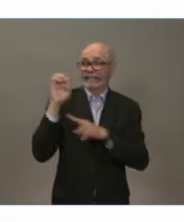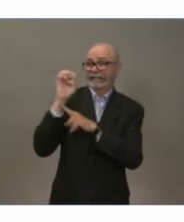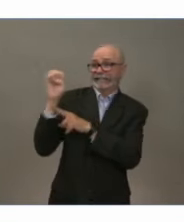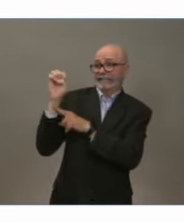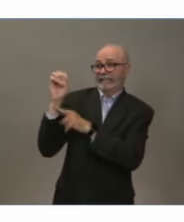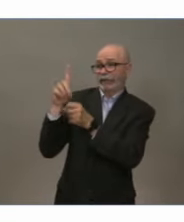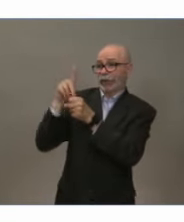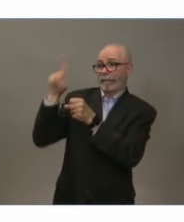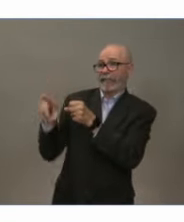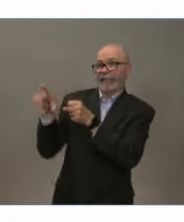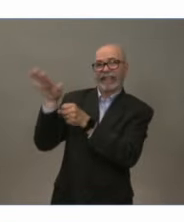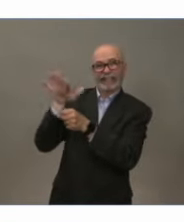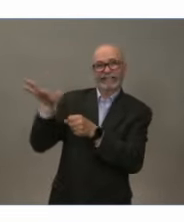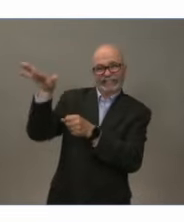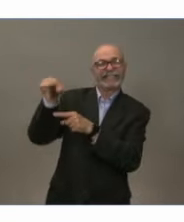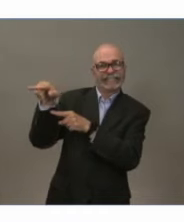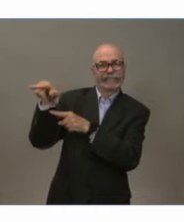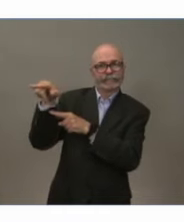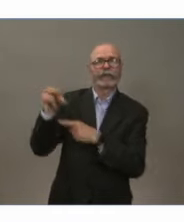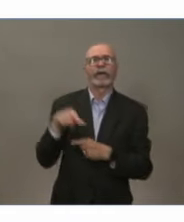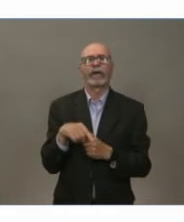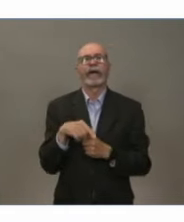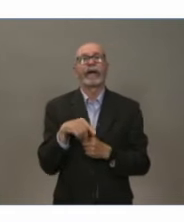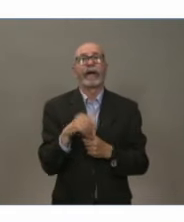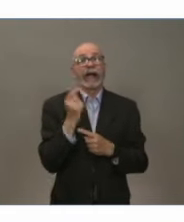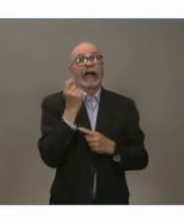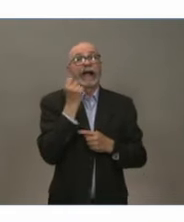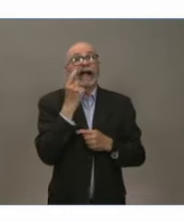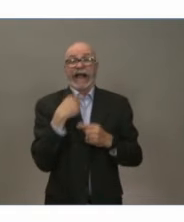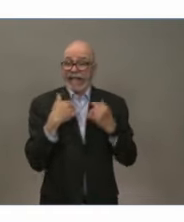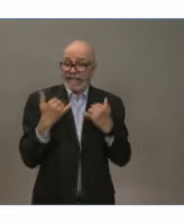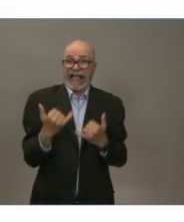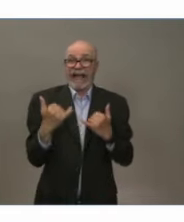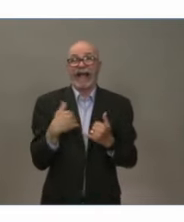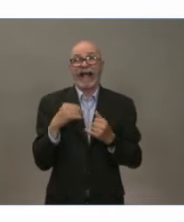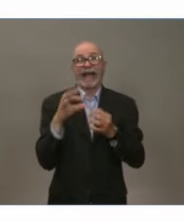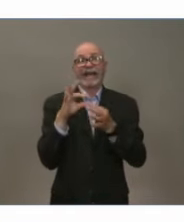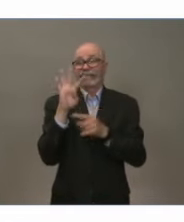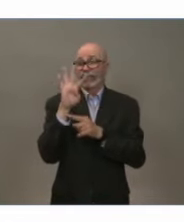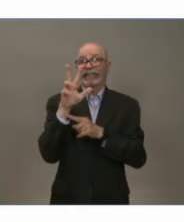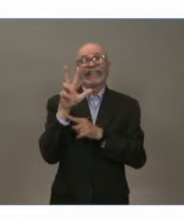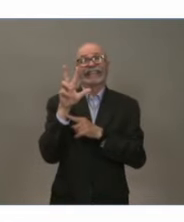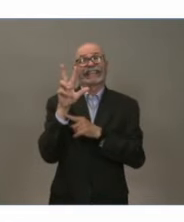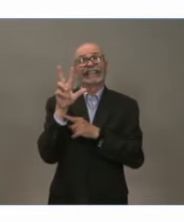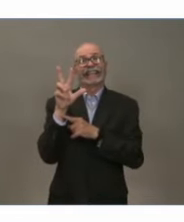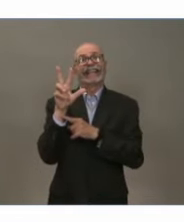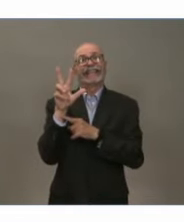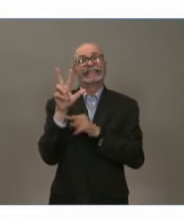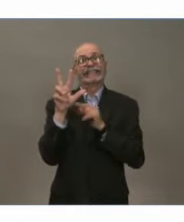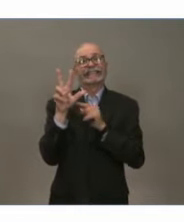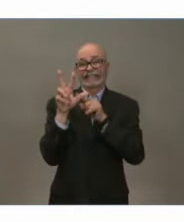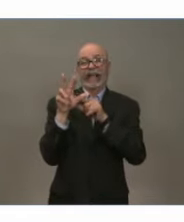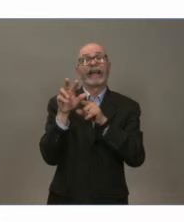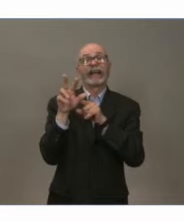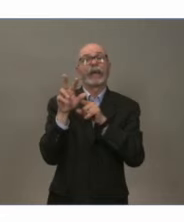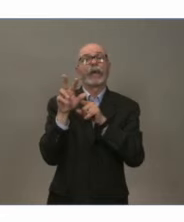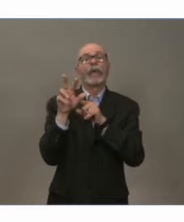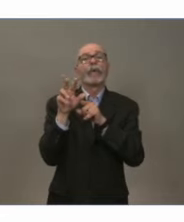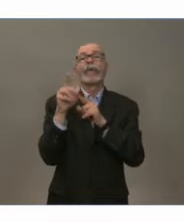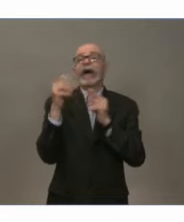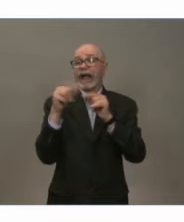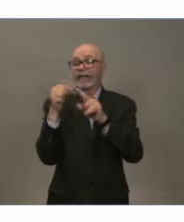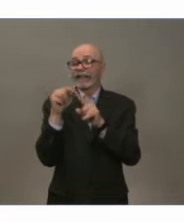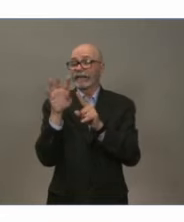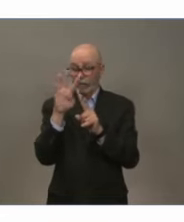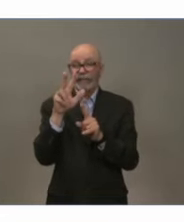out of the 43 new cases we report today, 14 of them are from those communities. We're working closely